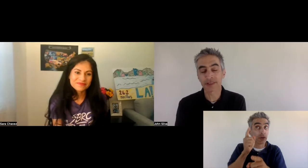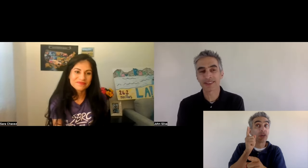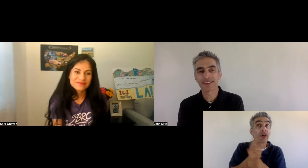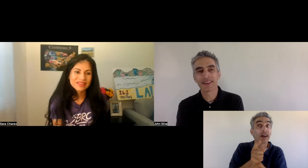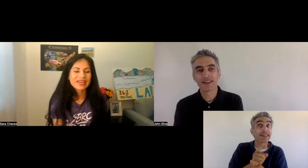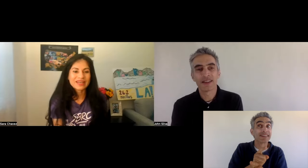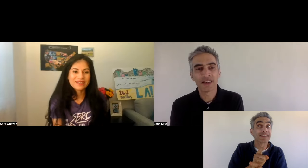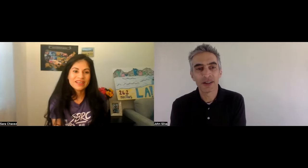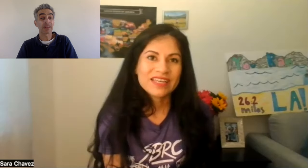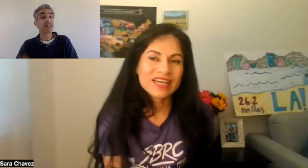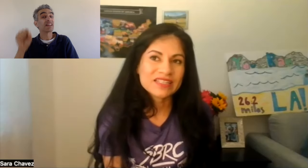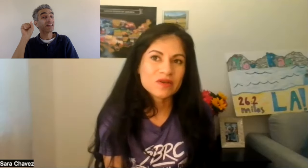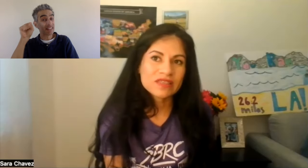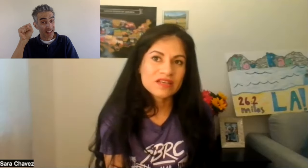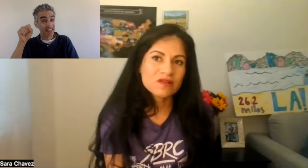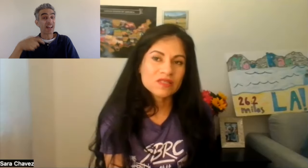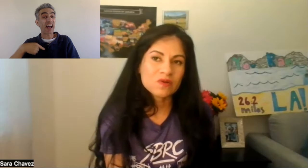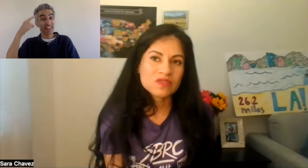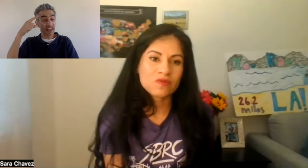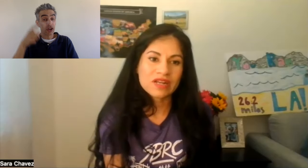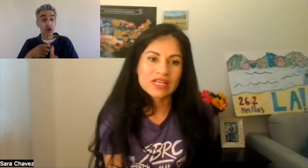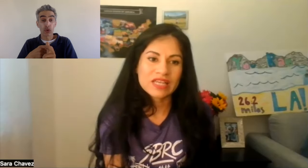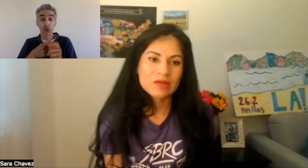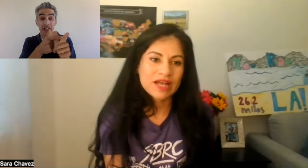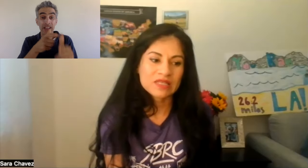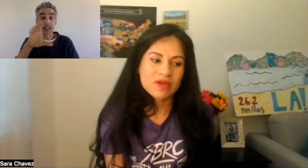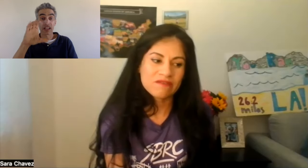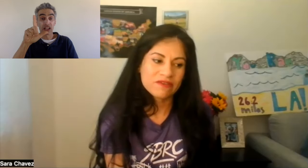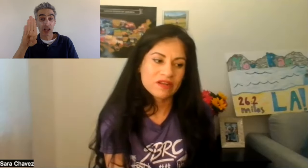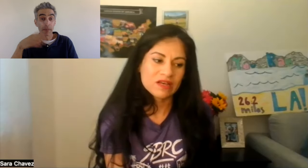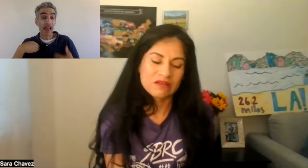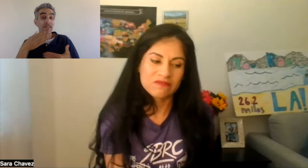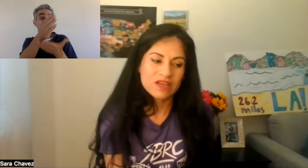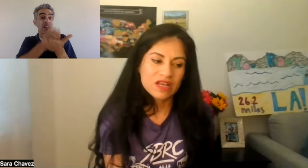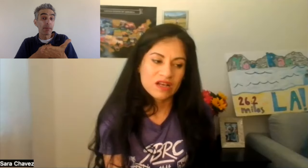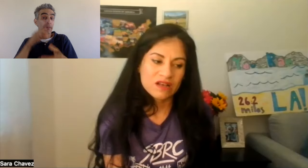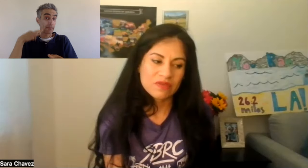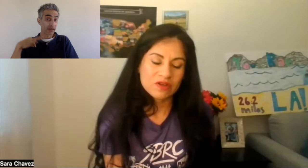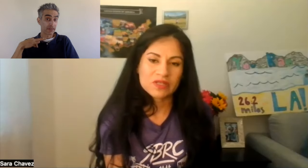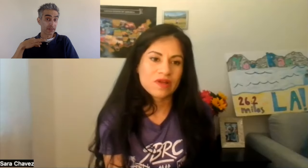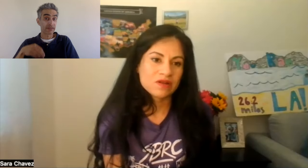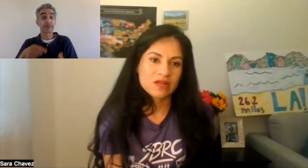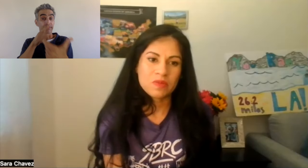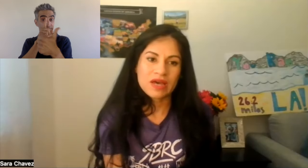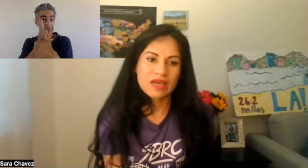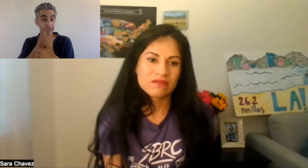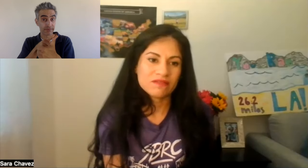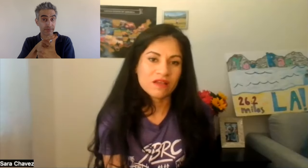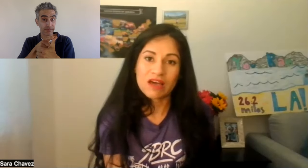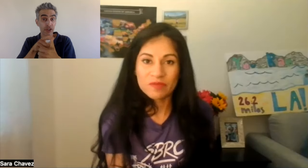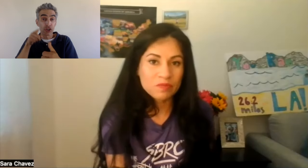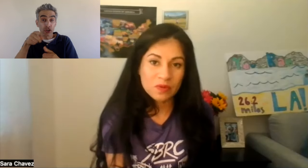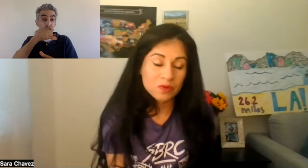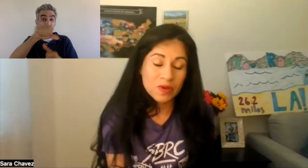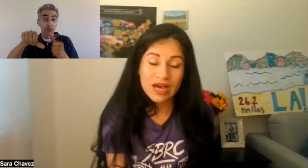right? Yeah. And so I think also the running club has the benefit of you're surrounded by a